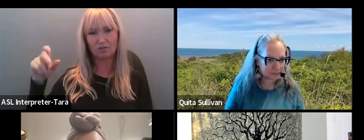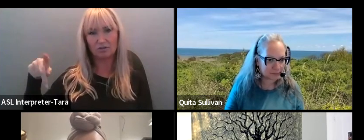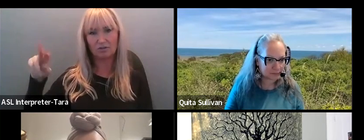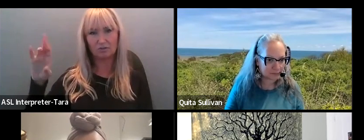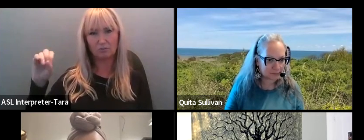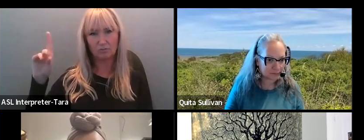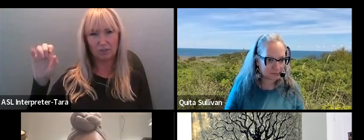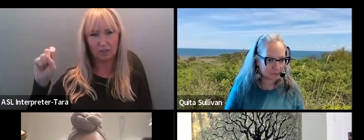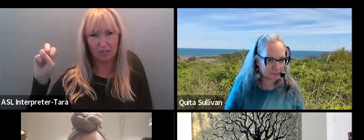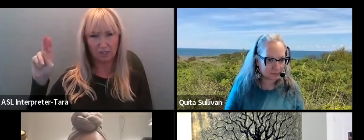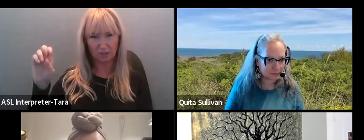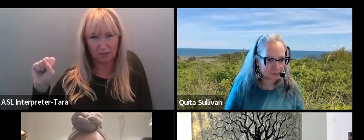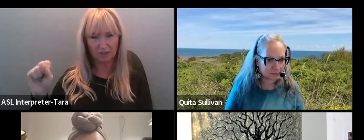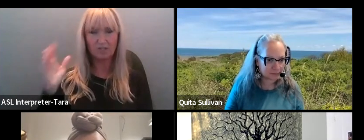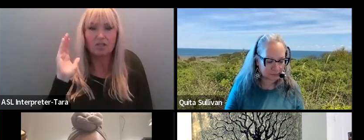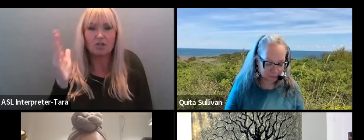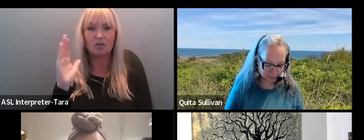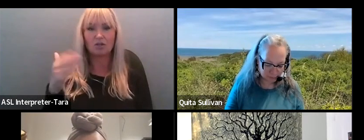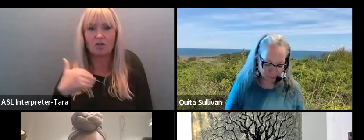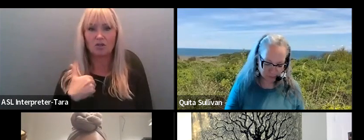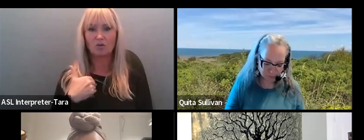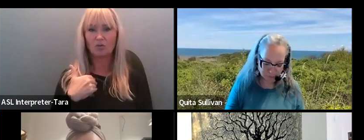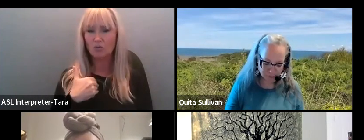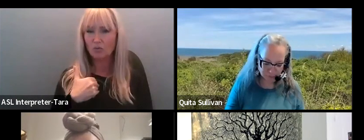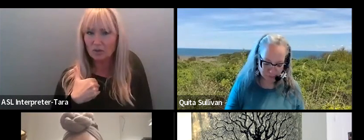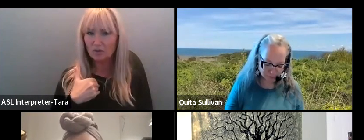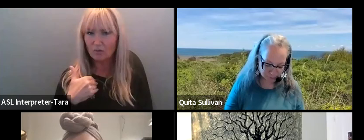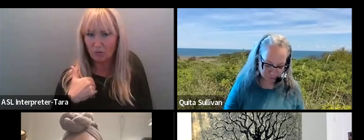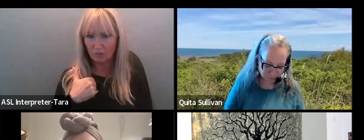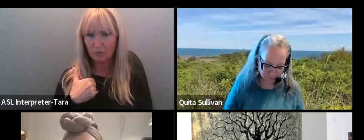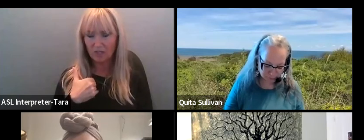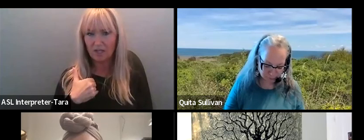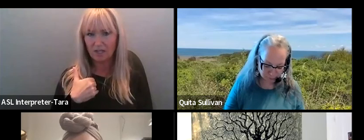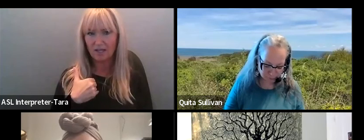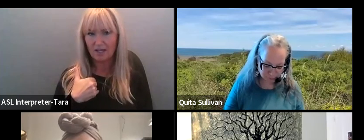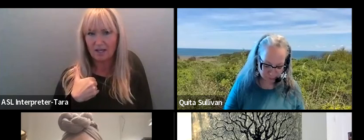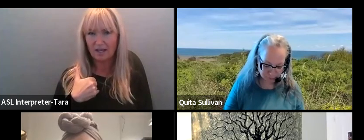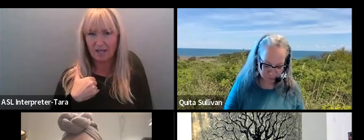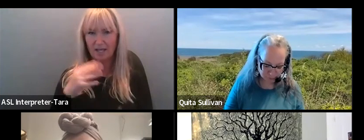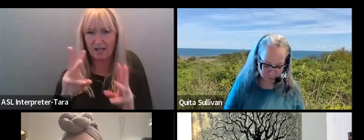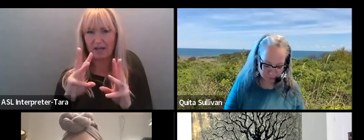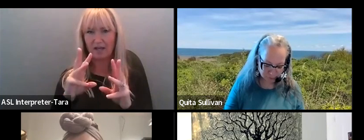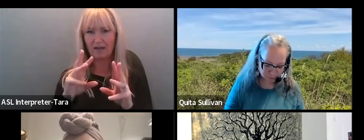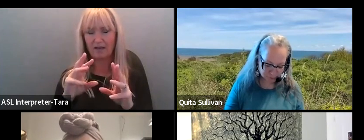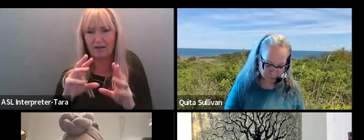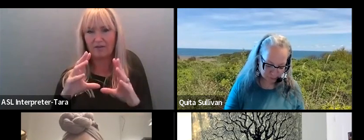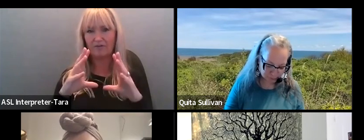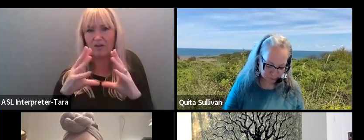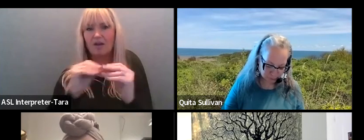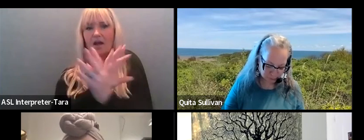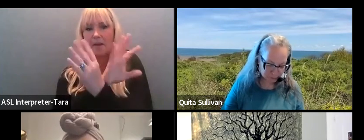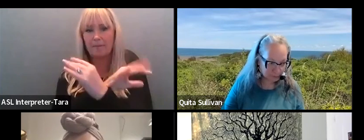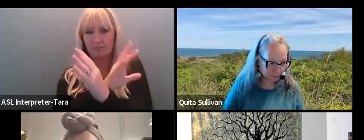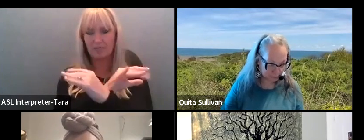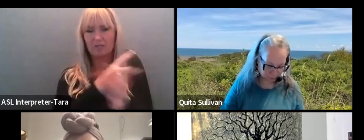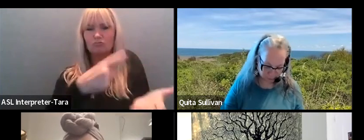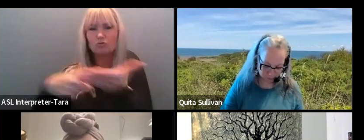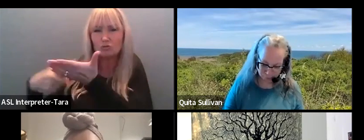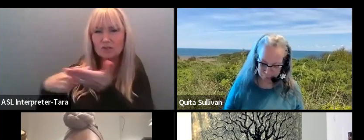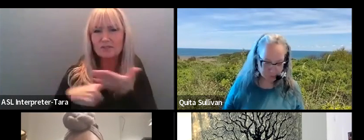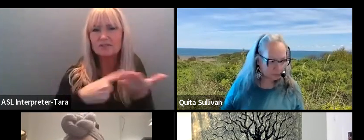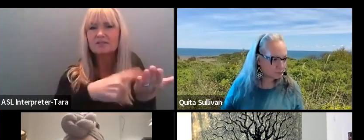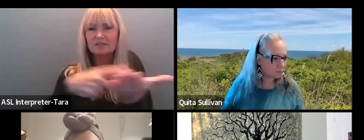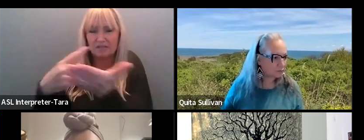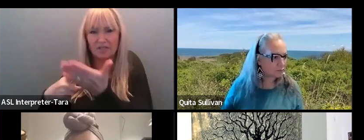networking time, one of the spaces is a debriefing space to discuss the performances and panels. And of course, Sageseeker is invited to